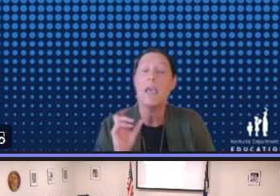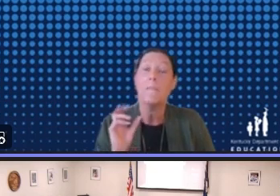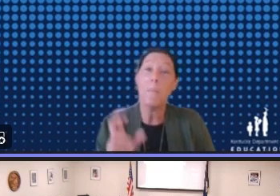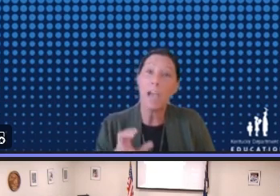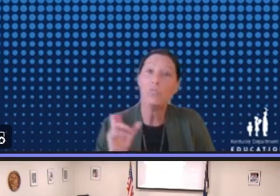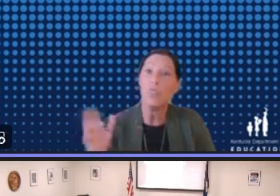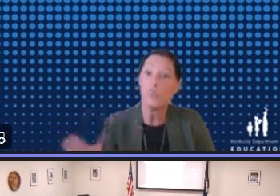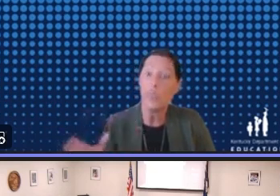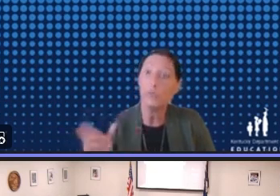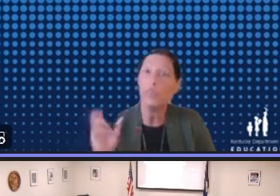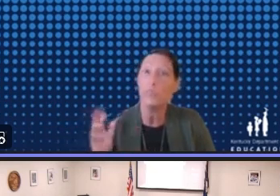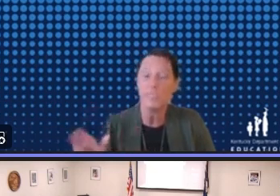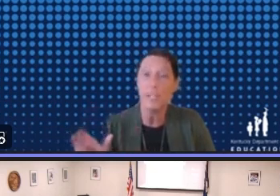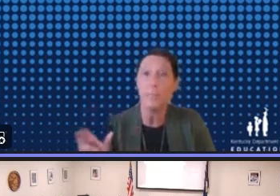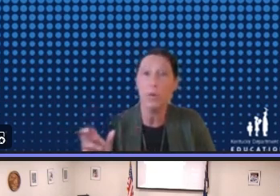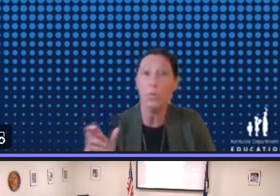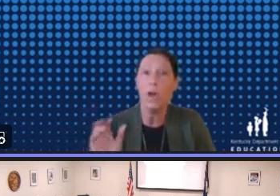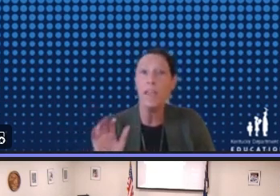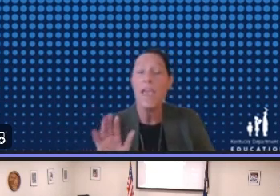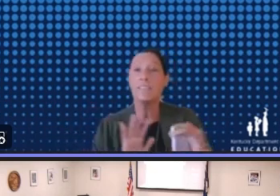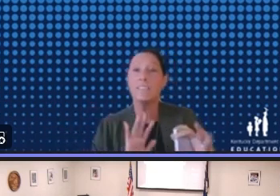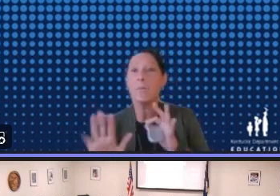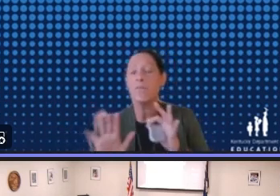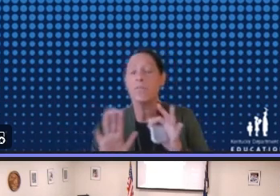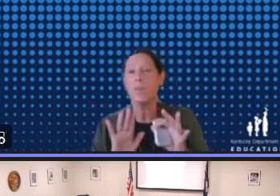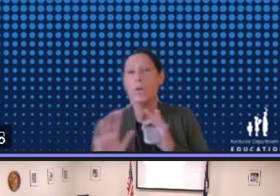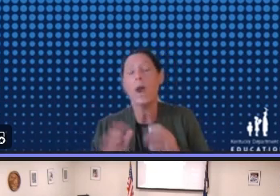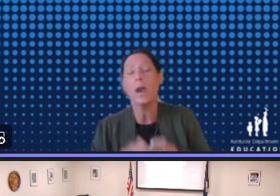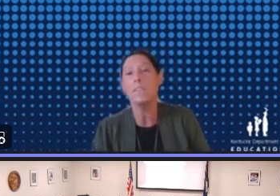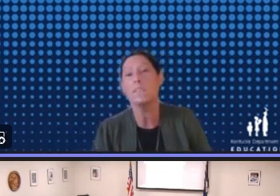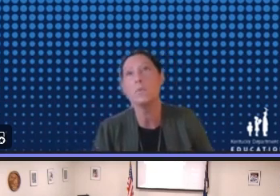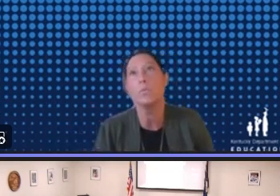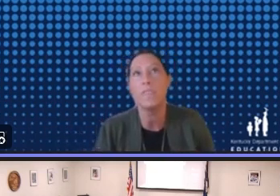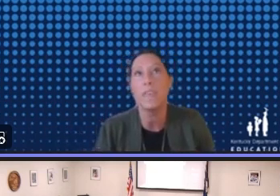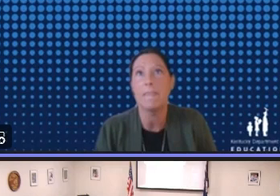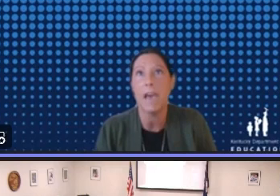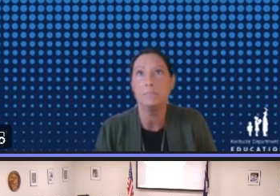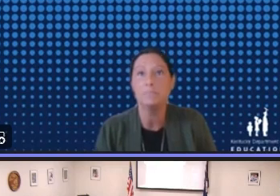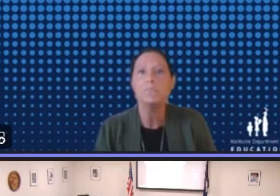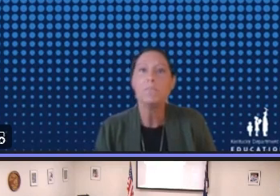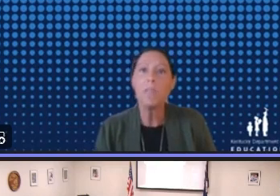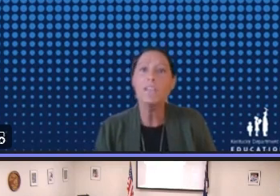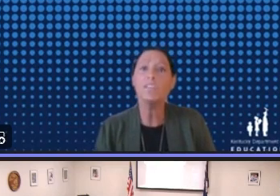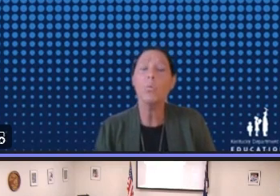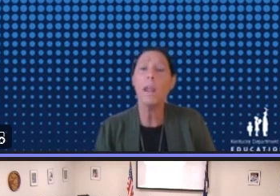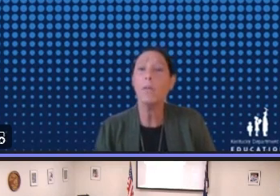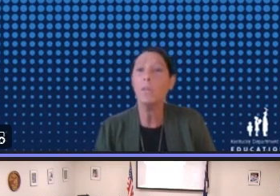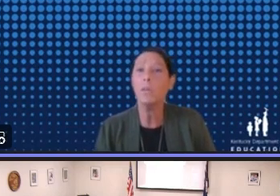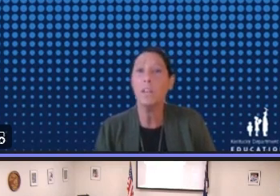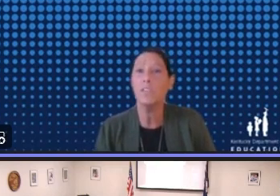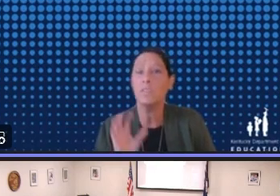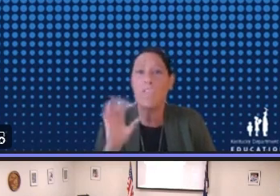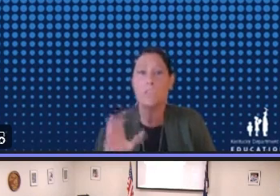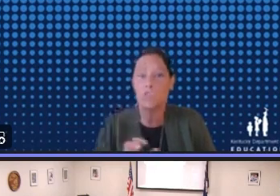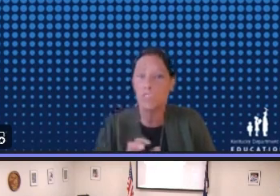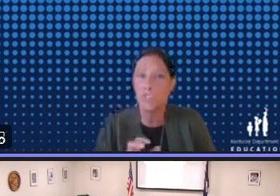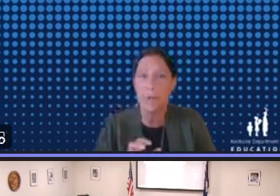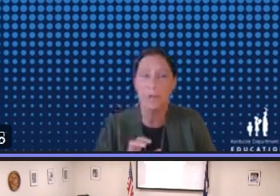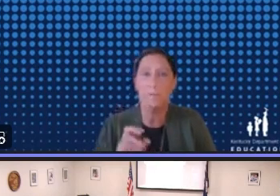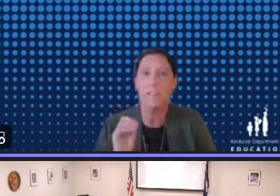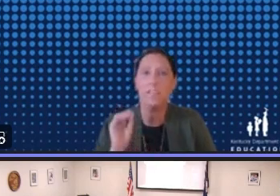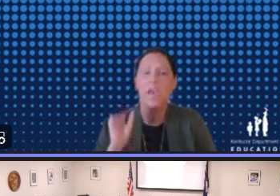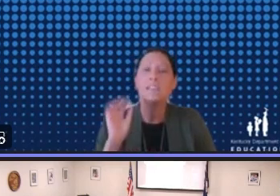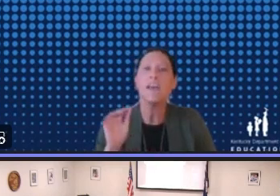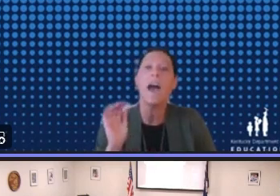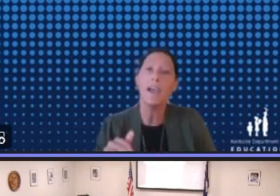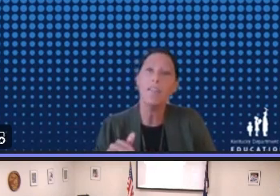to again match with the language from Senate Bill 1 and some of the requirements built within that. And so what I really want to do is take just a